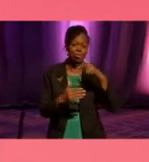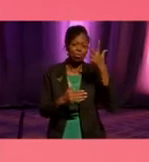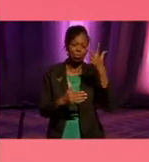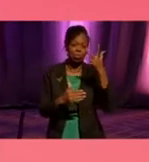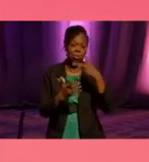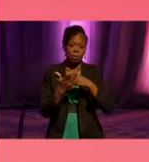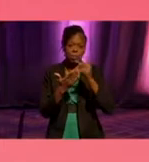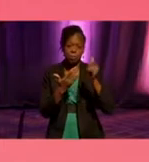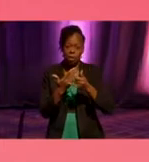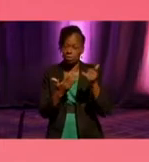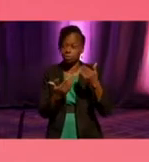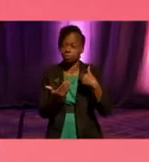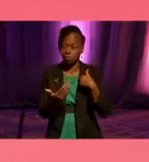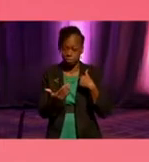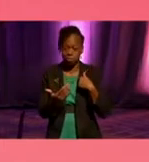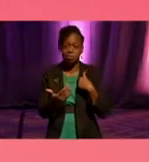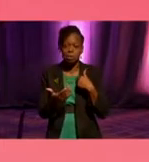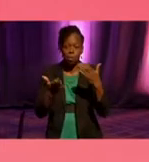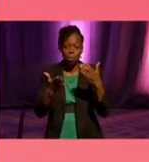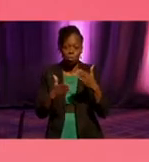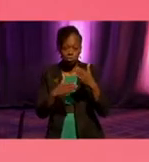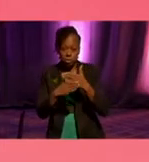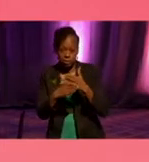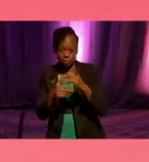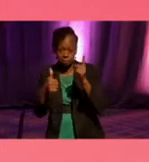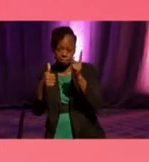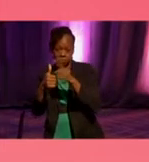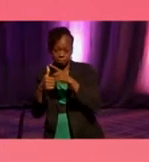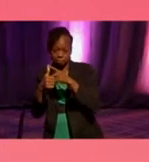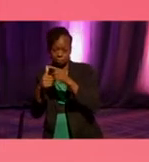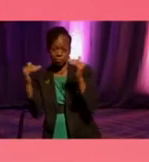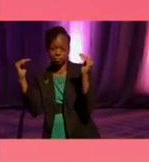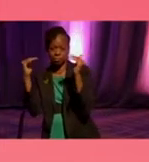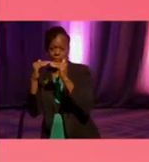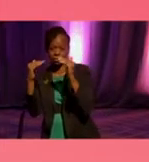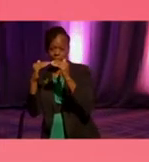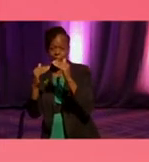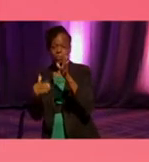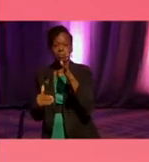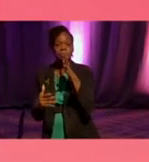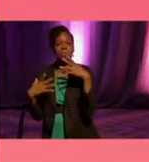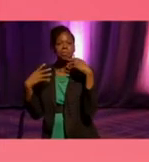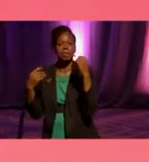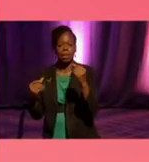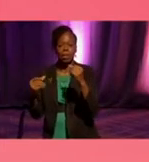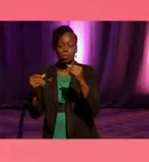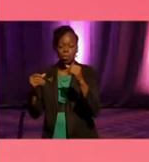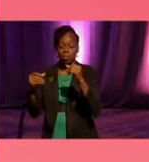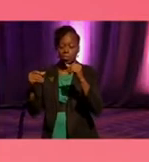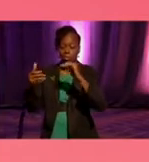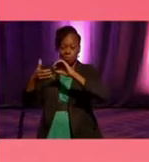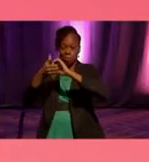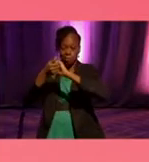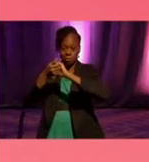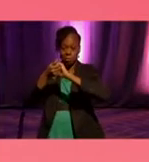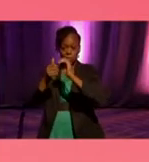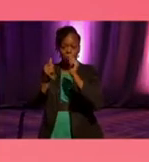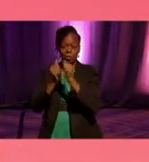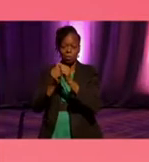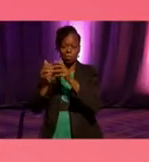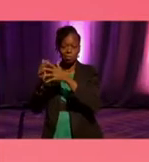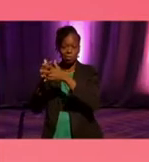share. One is the Equitable Maternal Health Coalition, where we partnered with the American College